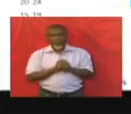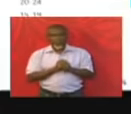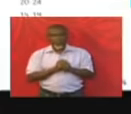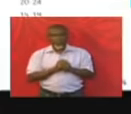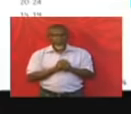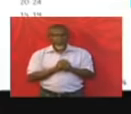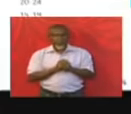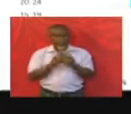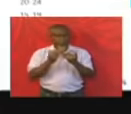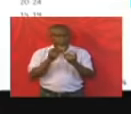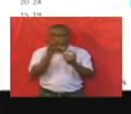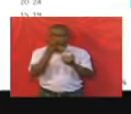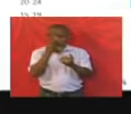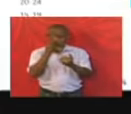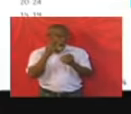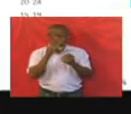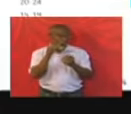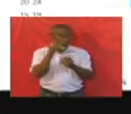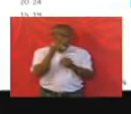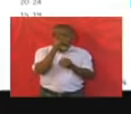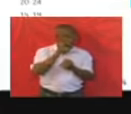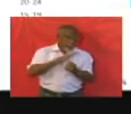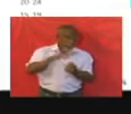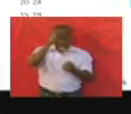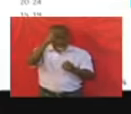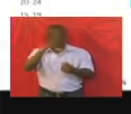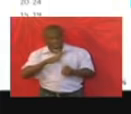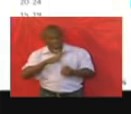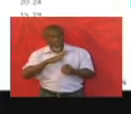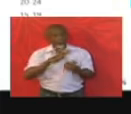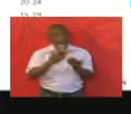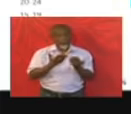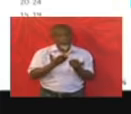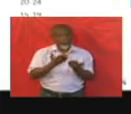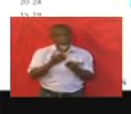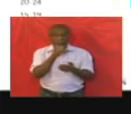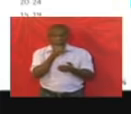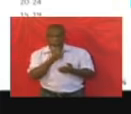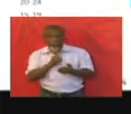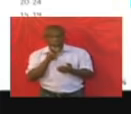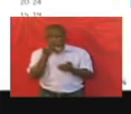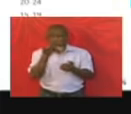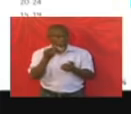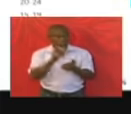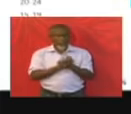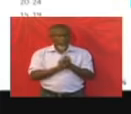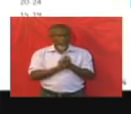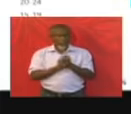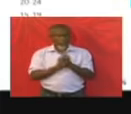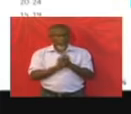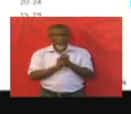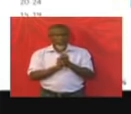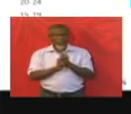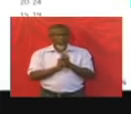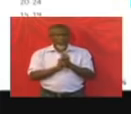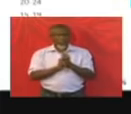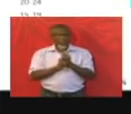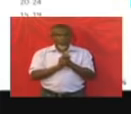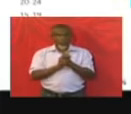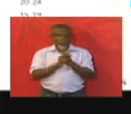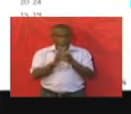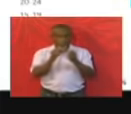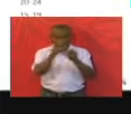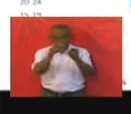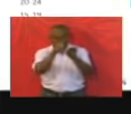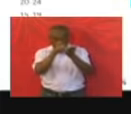sex distribution of the positive cases. And we see that similar pattern where the middle bars are the longest, and those middle bars